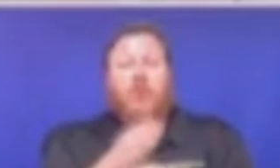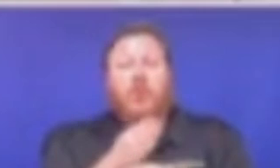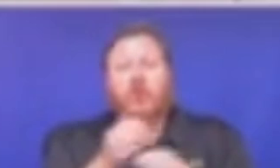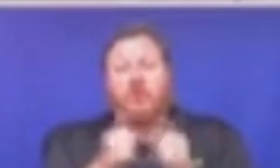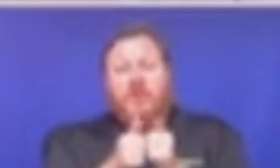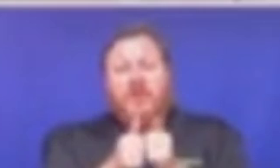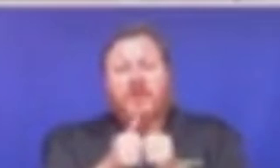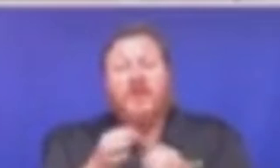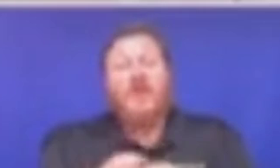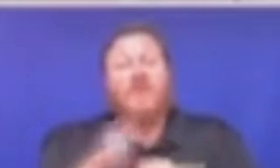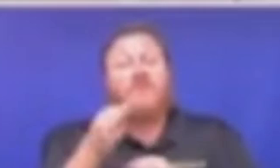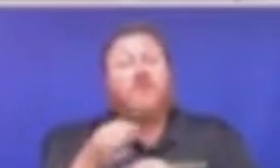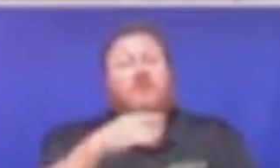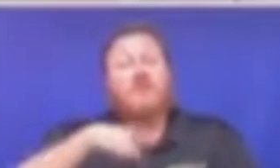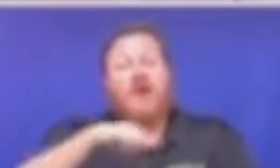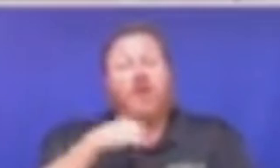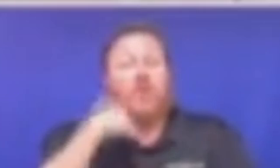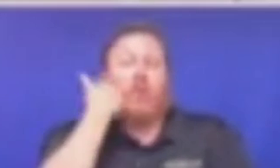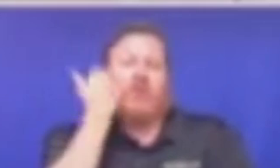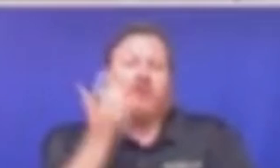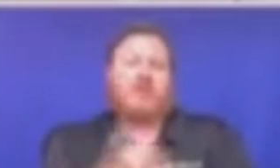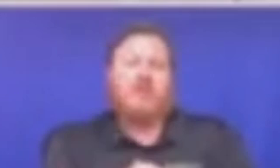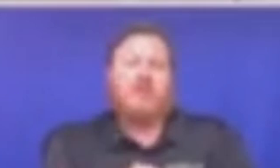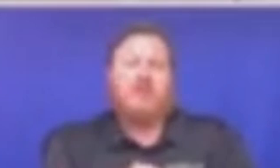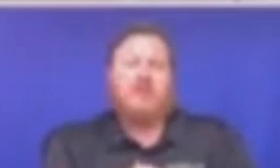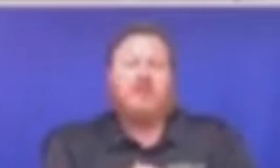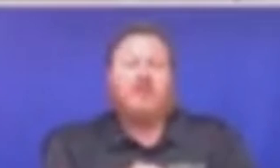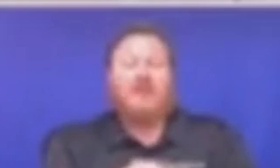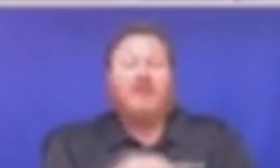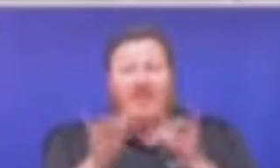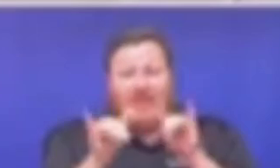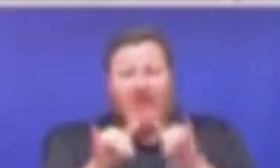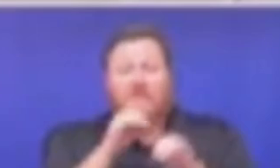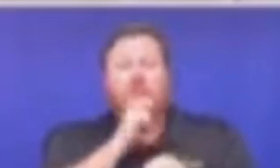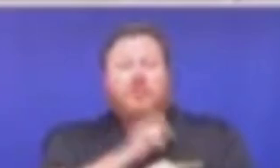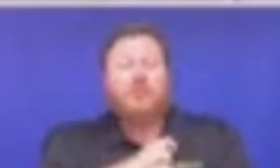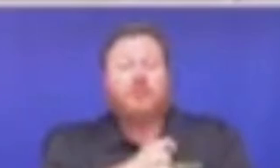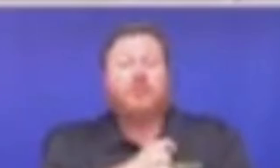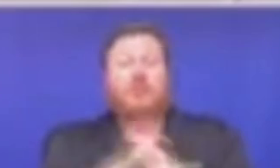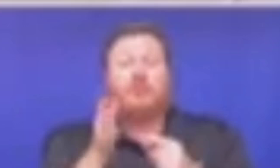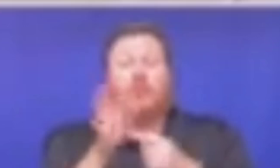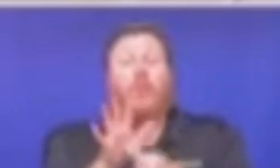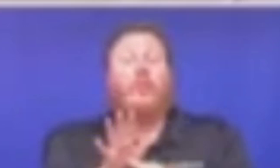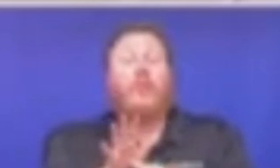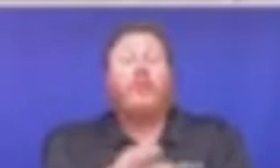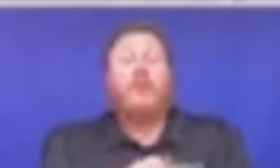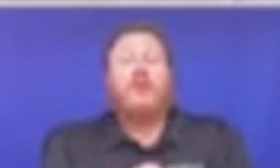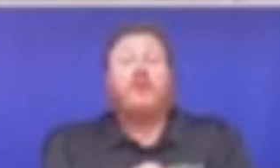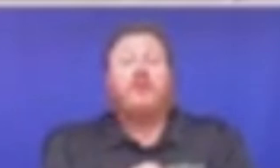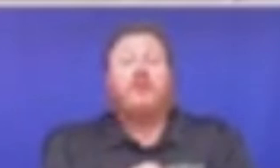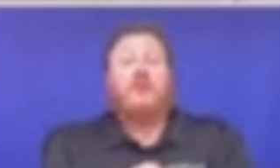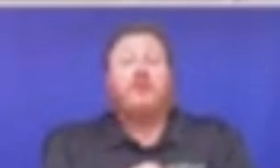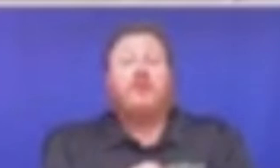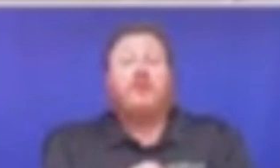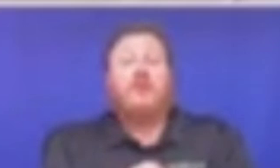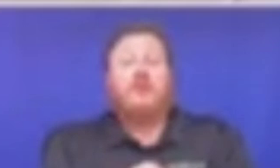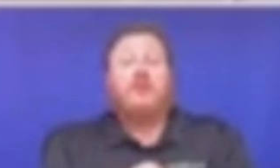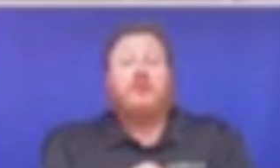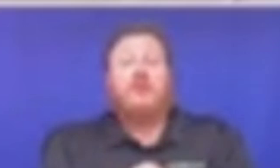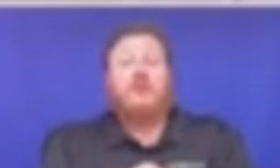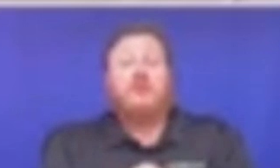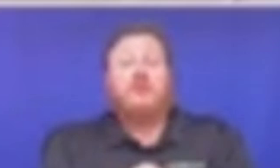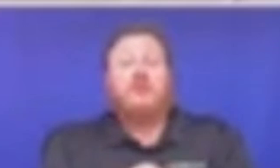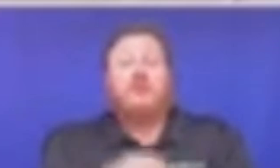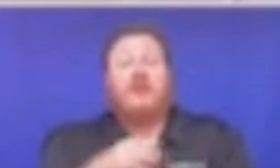to advance our interests. And that is precisely what we are doing. I said that we are